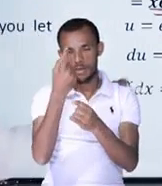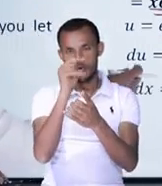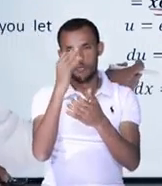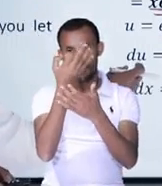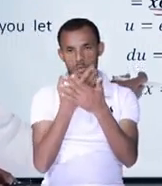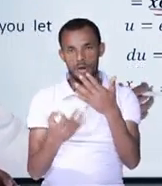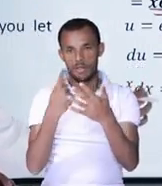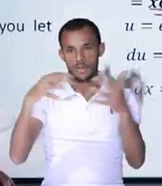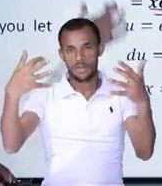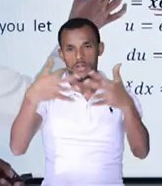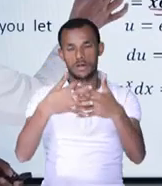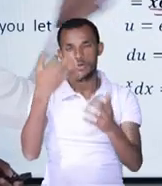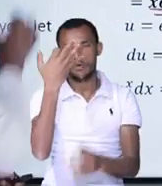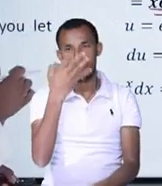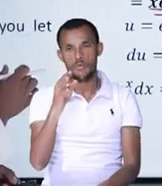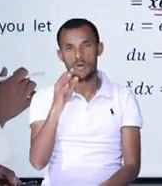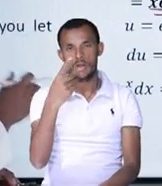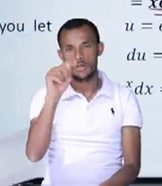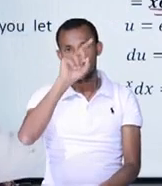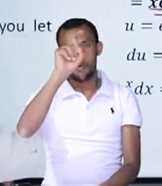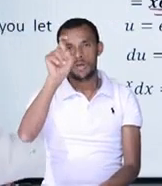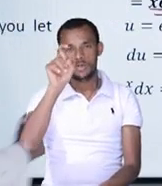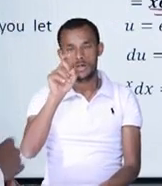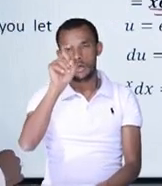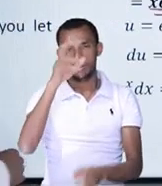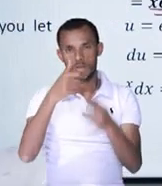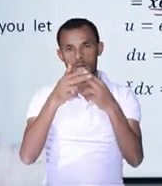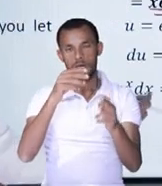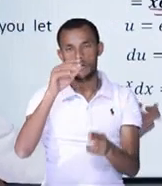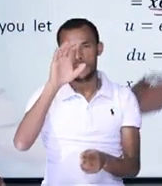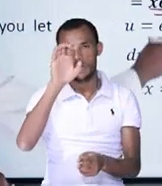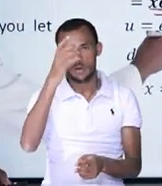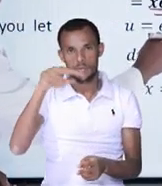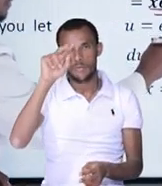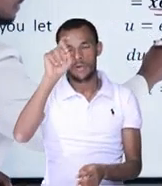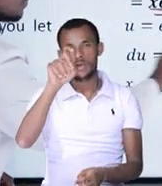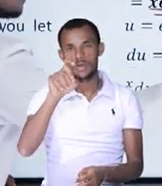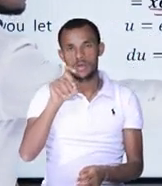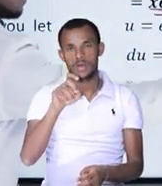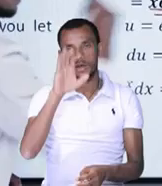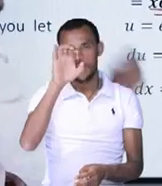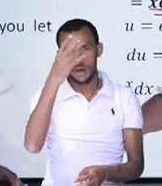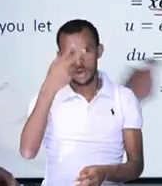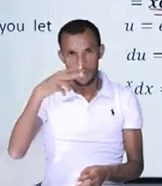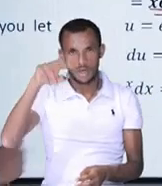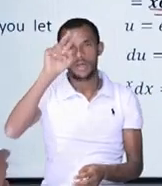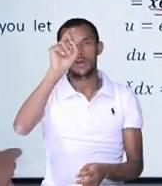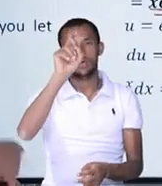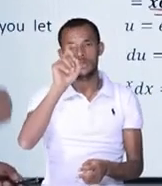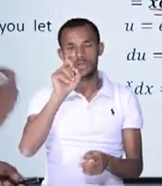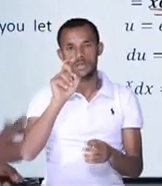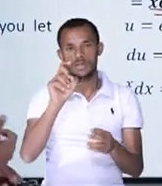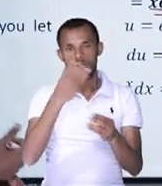formula, the integration of the question x times s dx will be e raised to x times